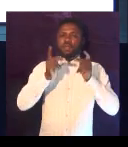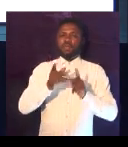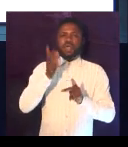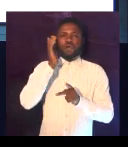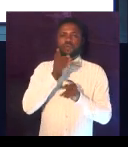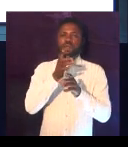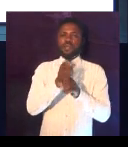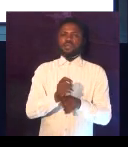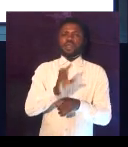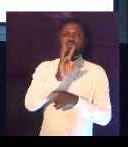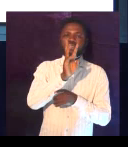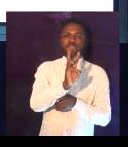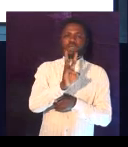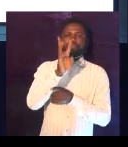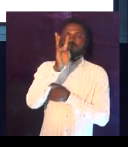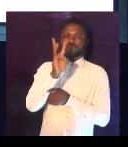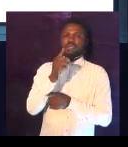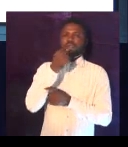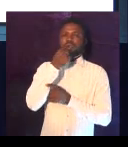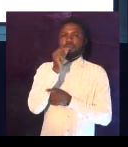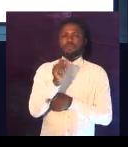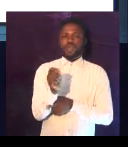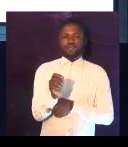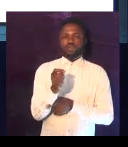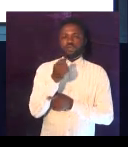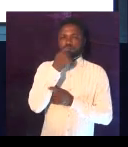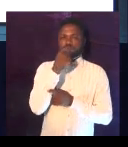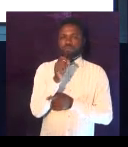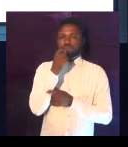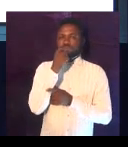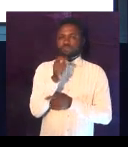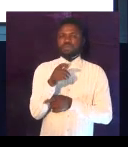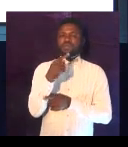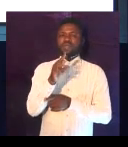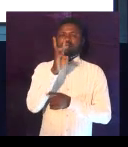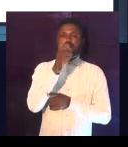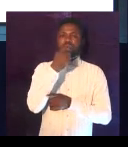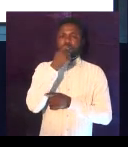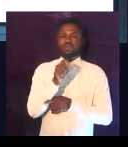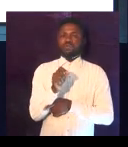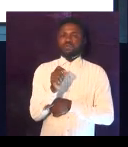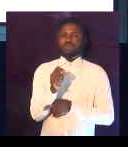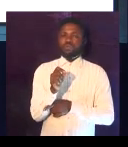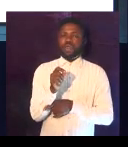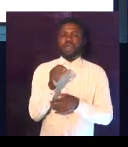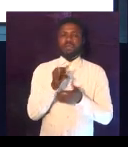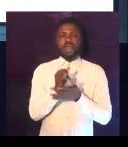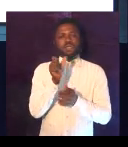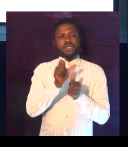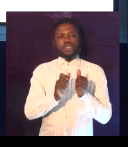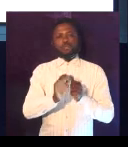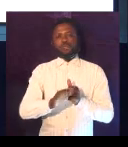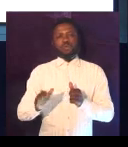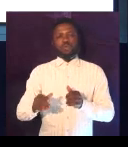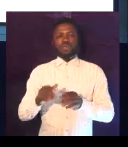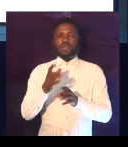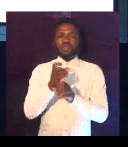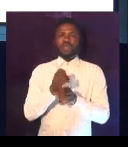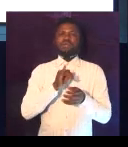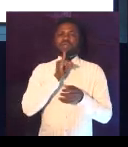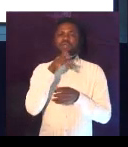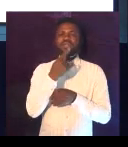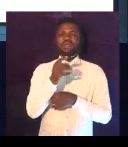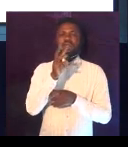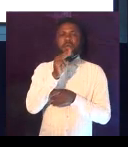each person will get 6 pencils each. The 6 pencils that each pupil gets